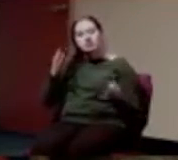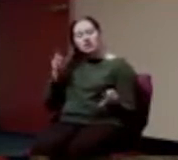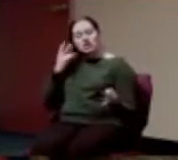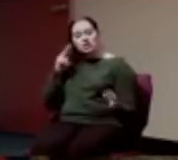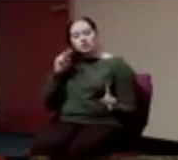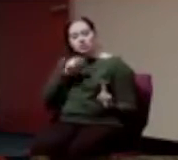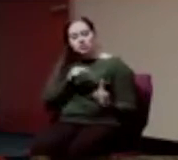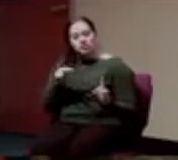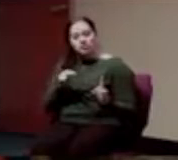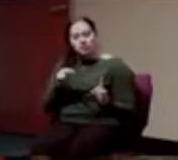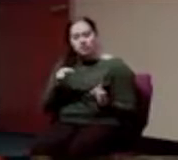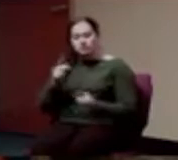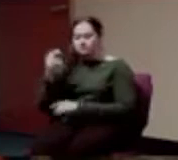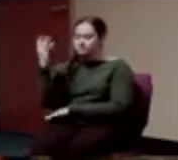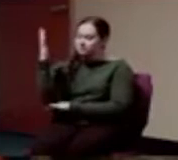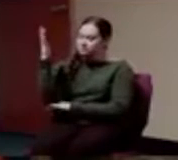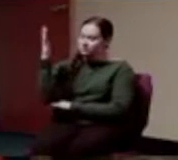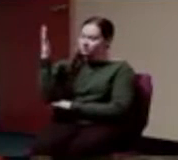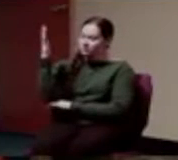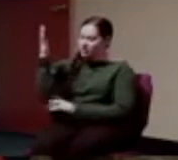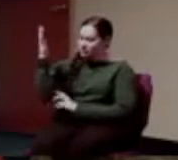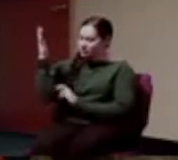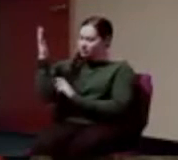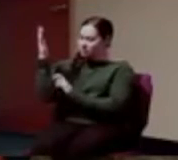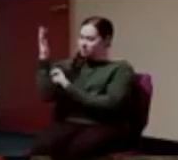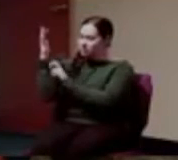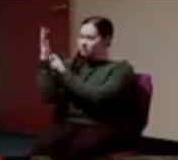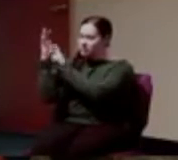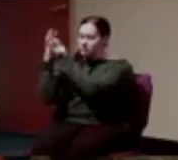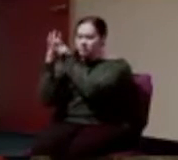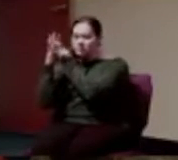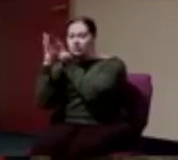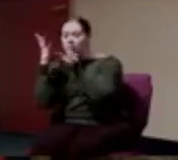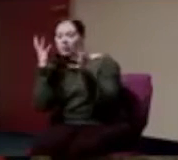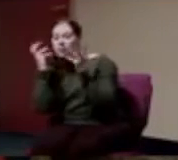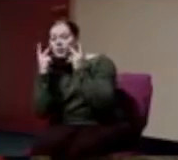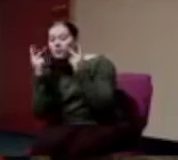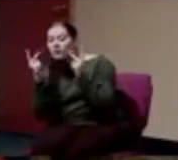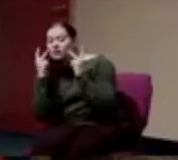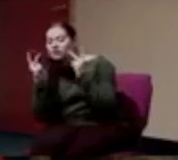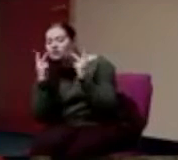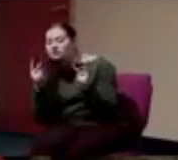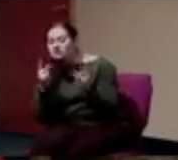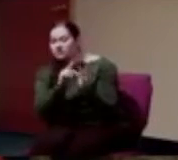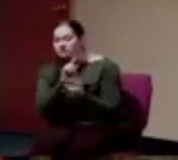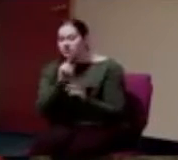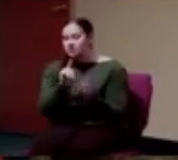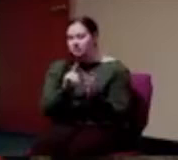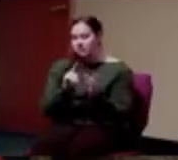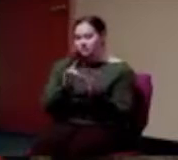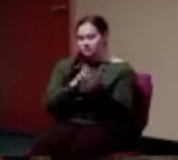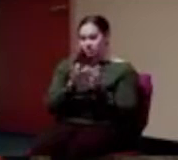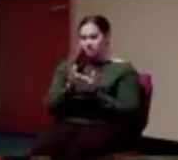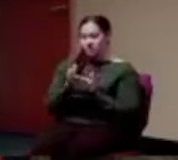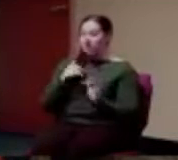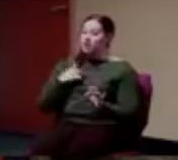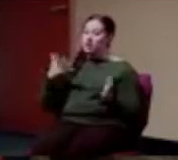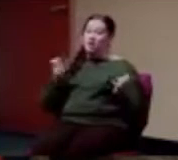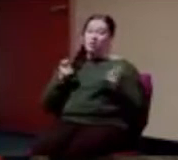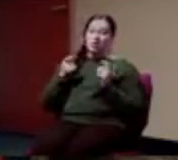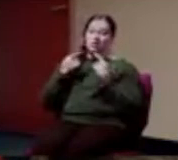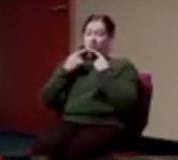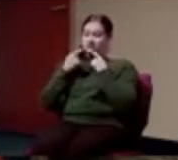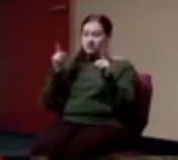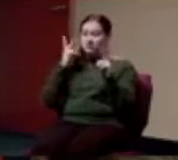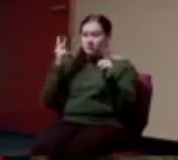himself and ended up climbing up into a tree just to catch a glimpse of Jesus. And guys, I really, really want to be transparent with you this morning